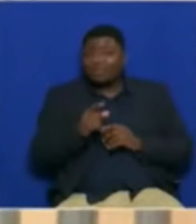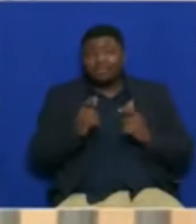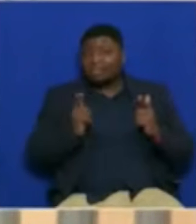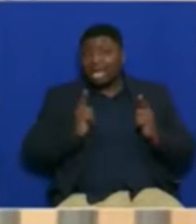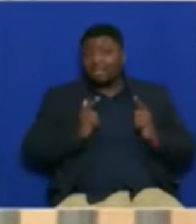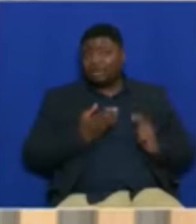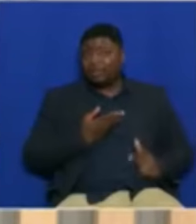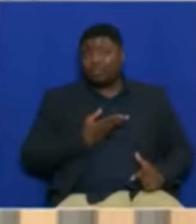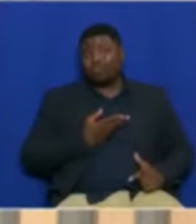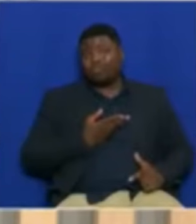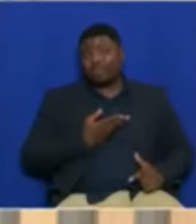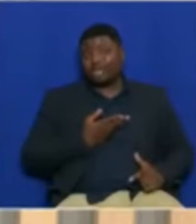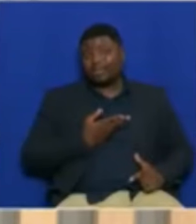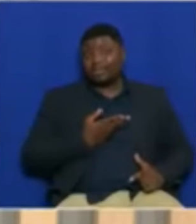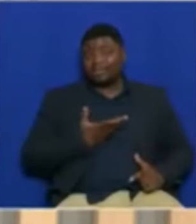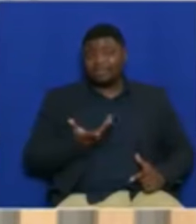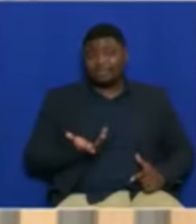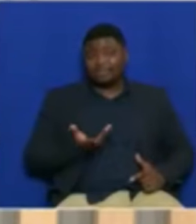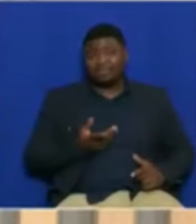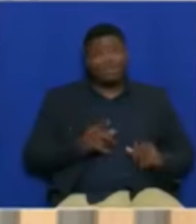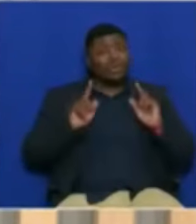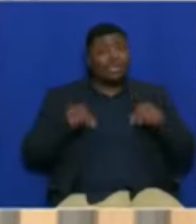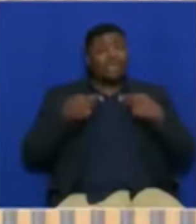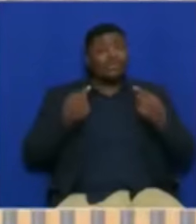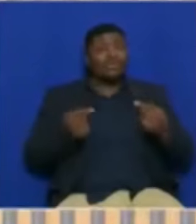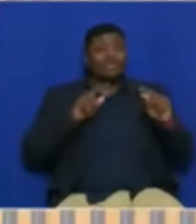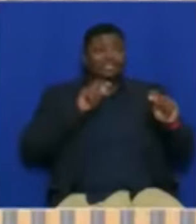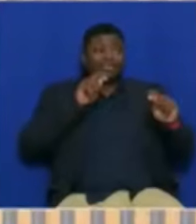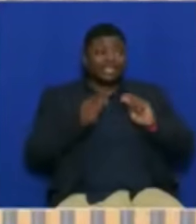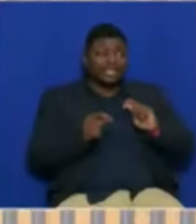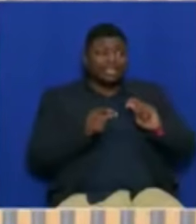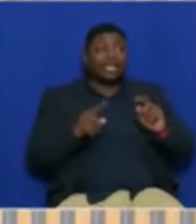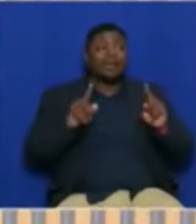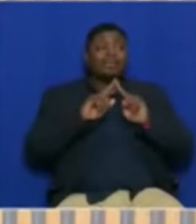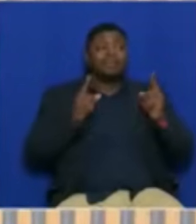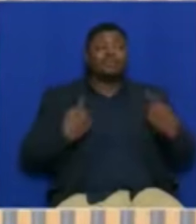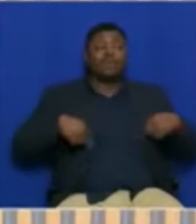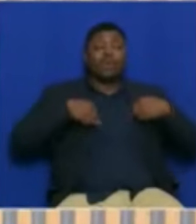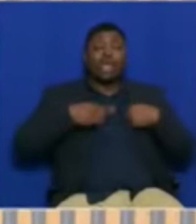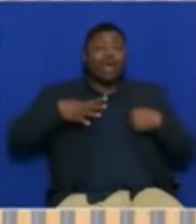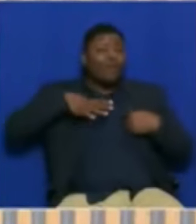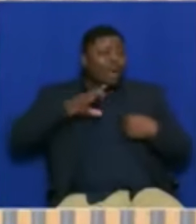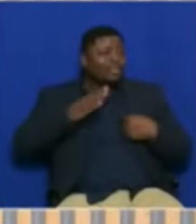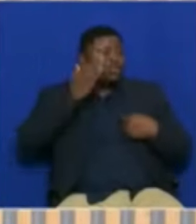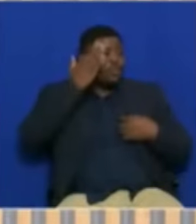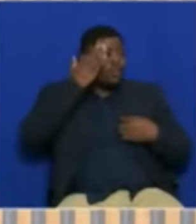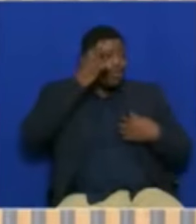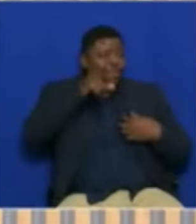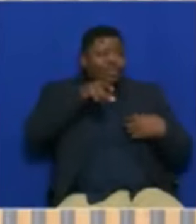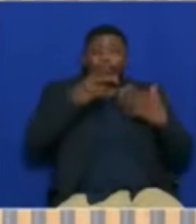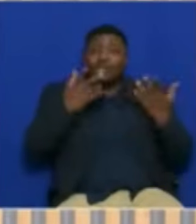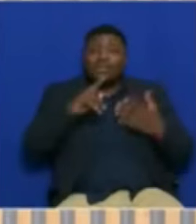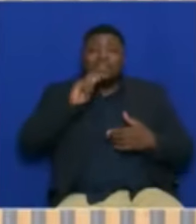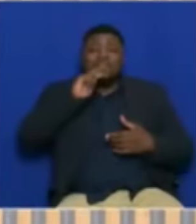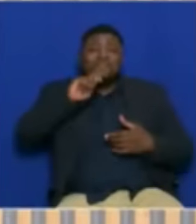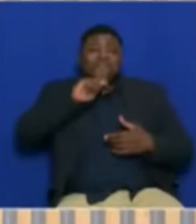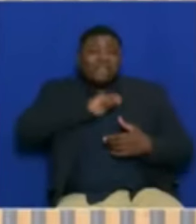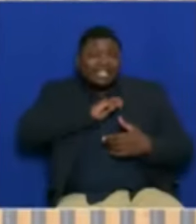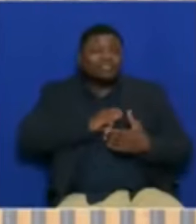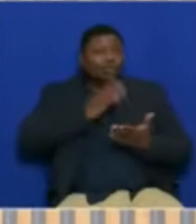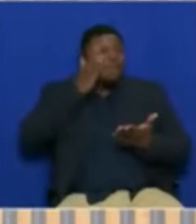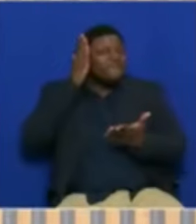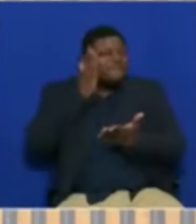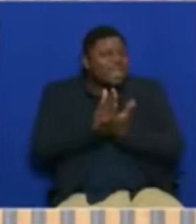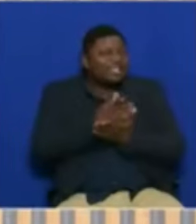You can't change. We want to know where you stand on the facts, Colonel. yes, I'm saying noted on